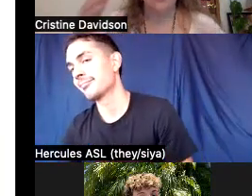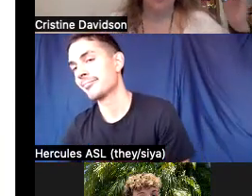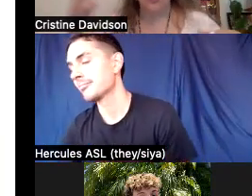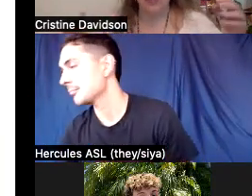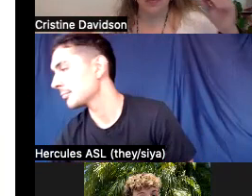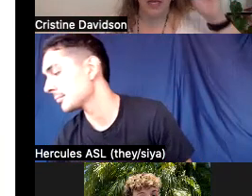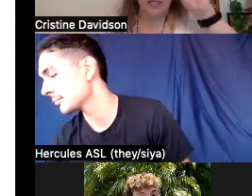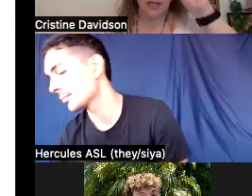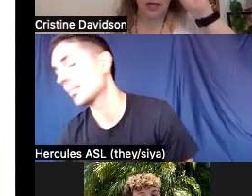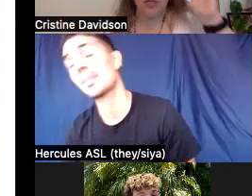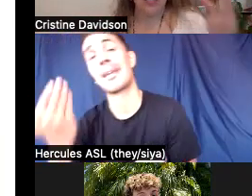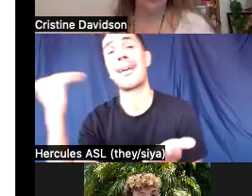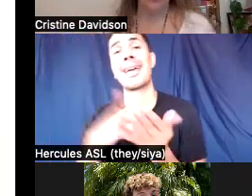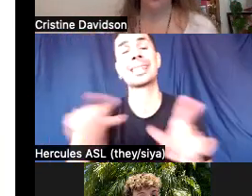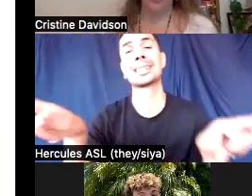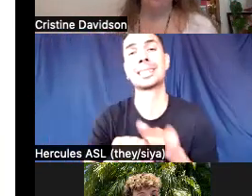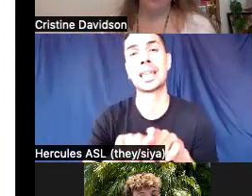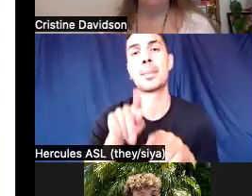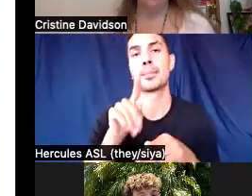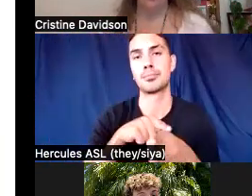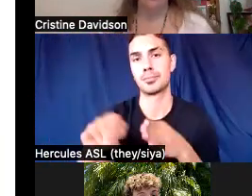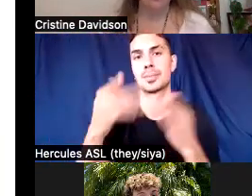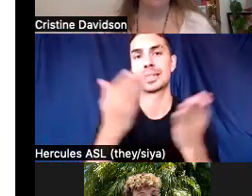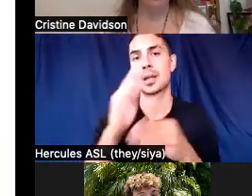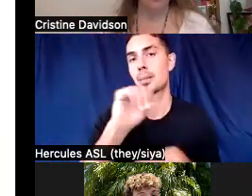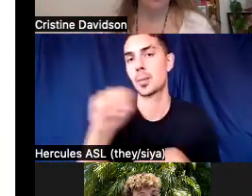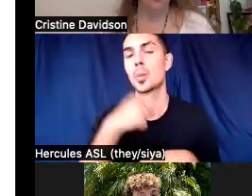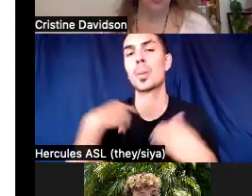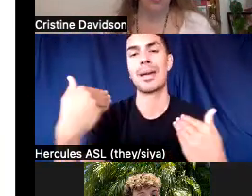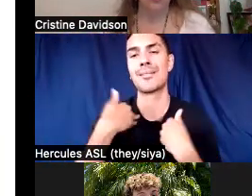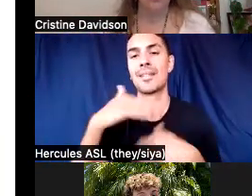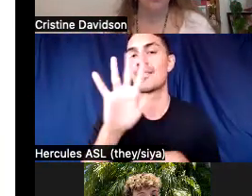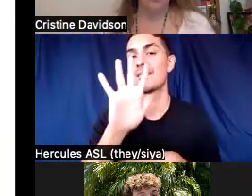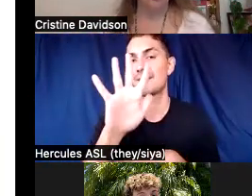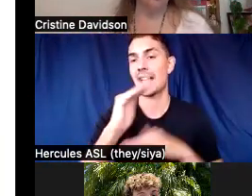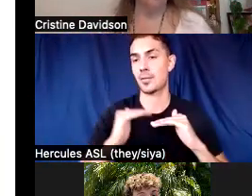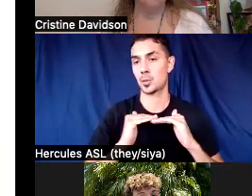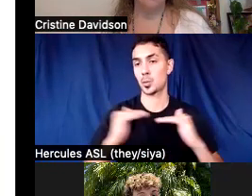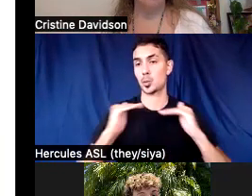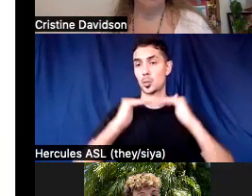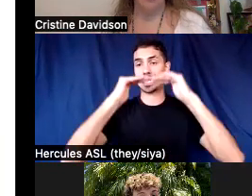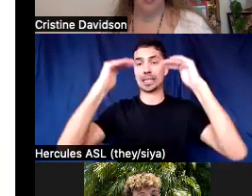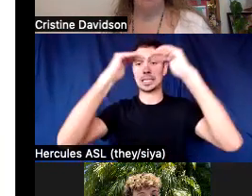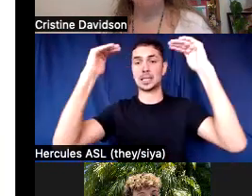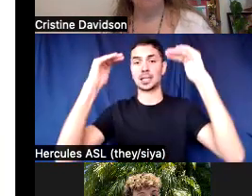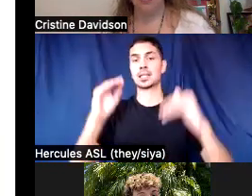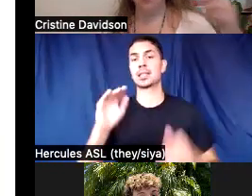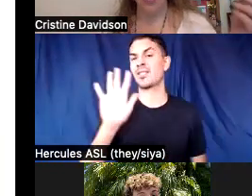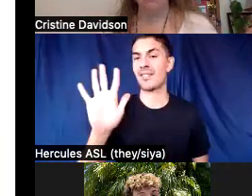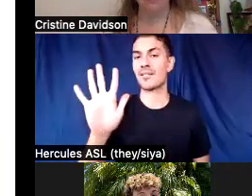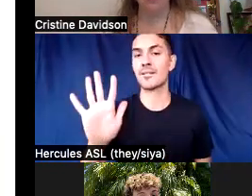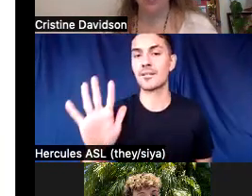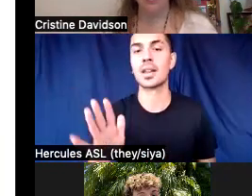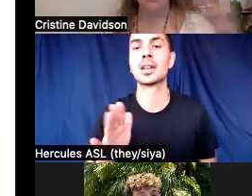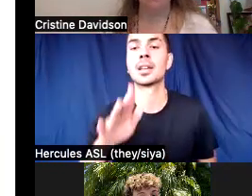Again, the same principle applies here. In Minnesota, we have 5 degrees of criminal sexual conduct. So your state may have